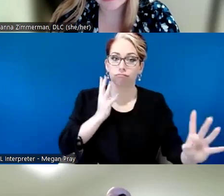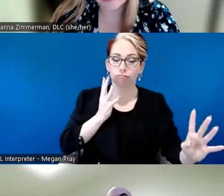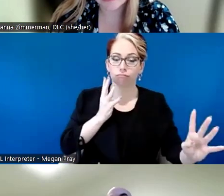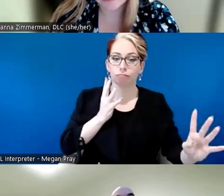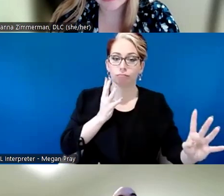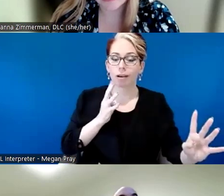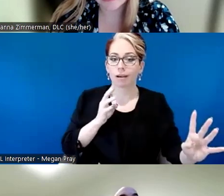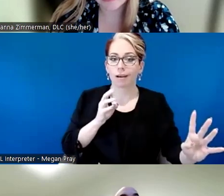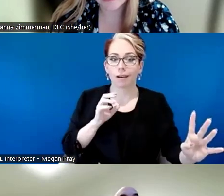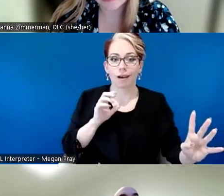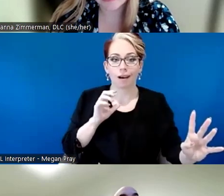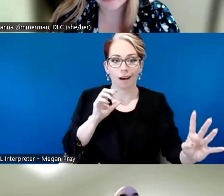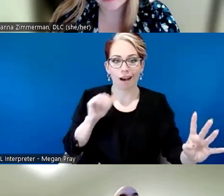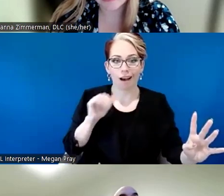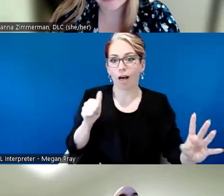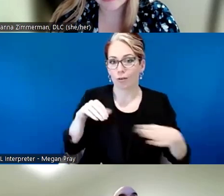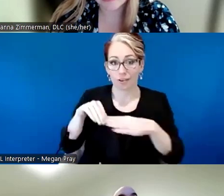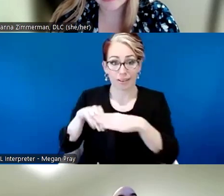same?